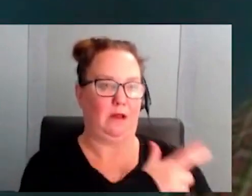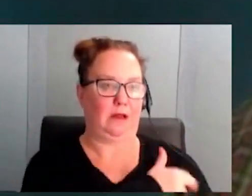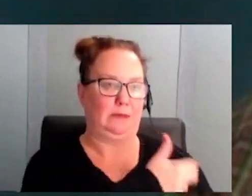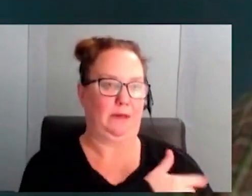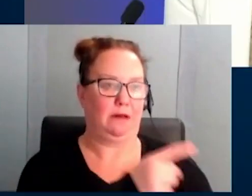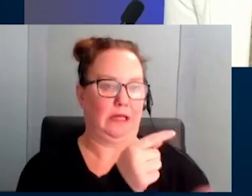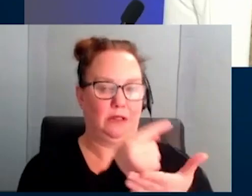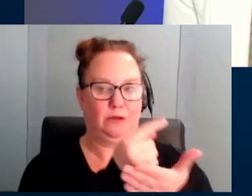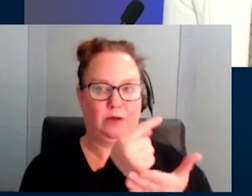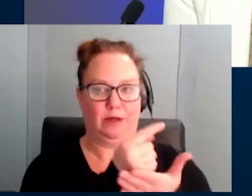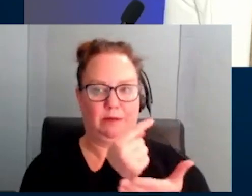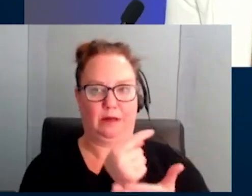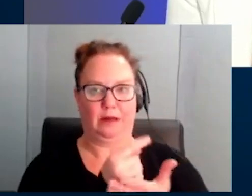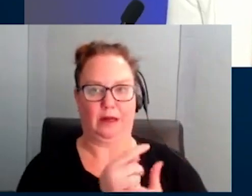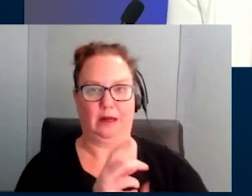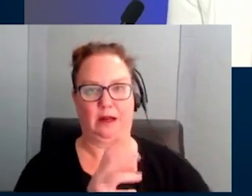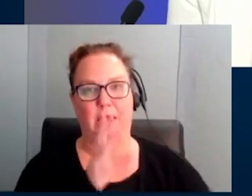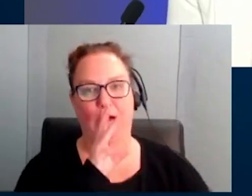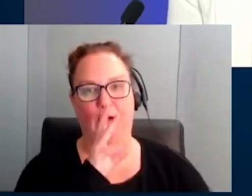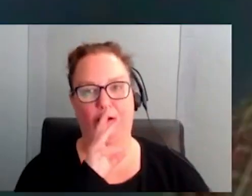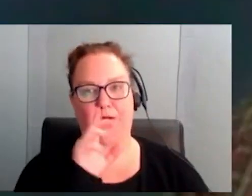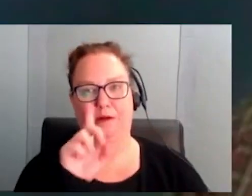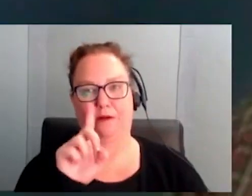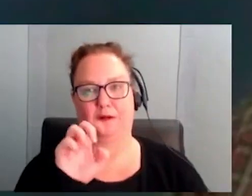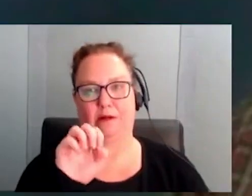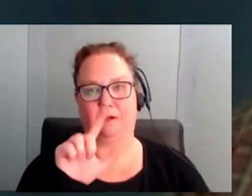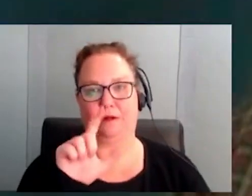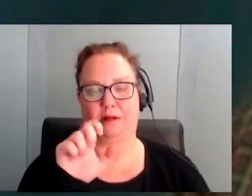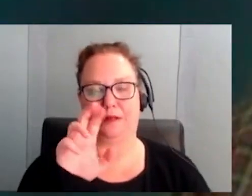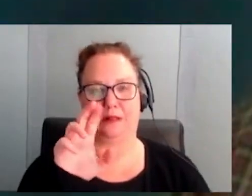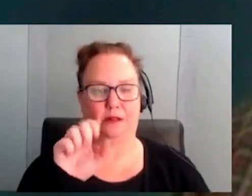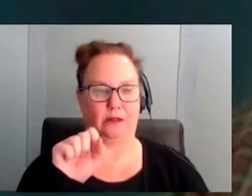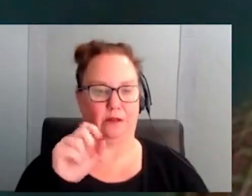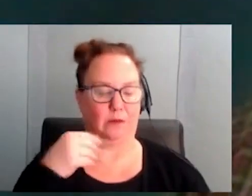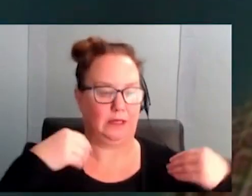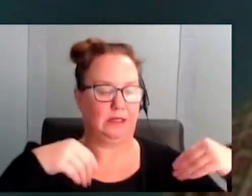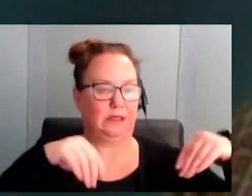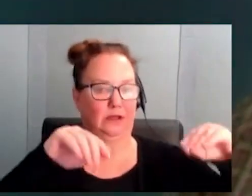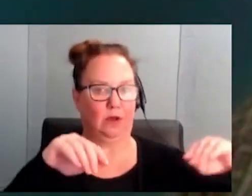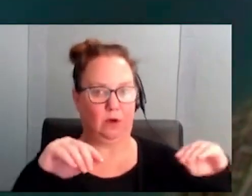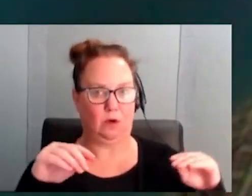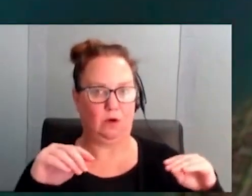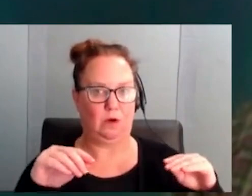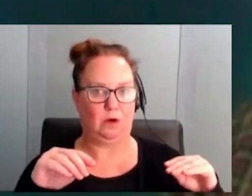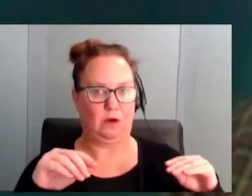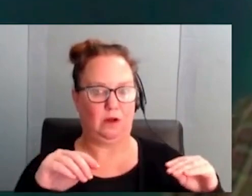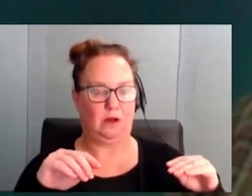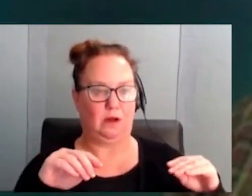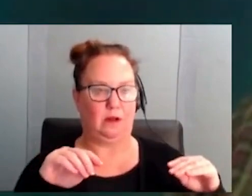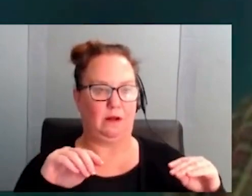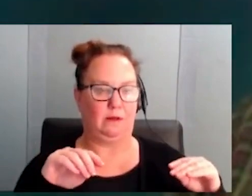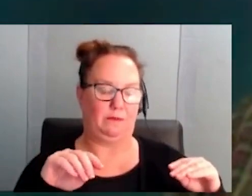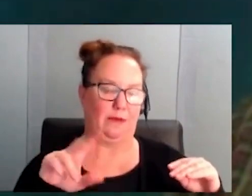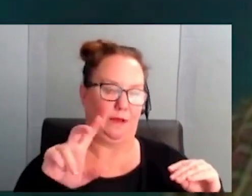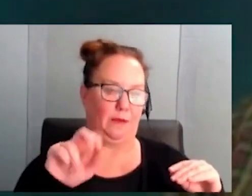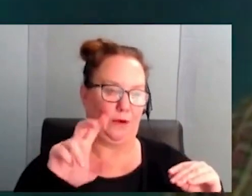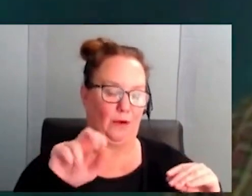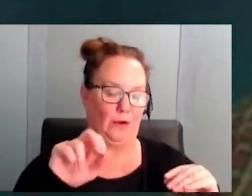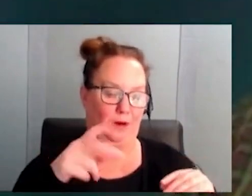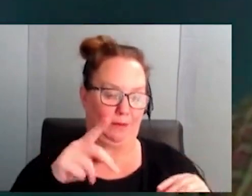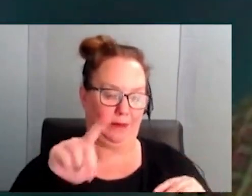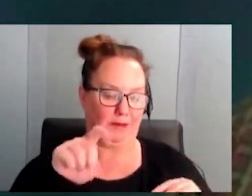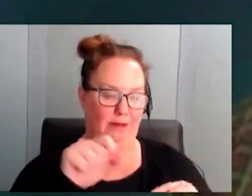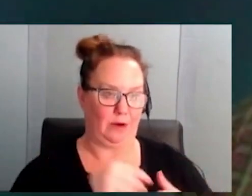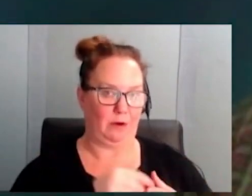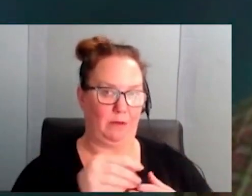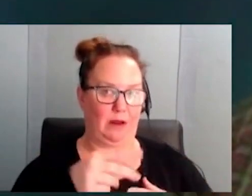treatment. I've talked to dealers who actually, when they sold these Perk 30s, if you bought so